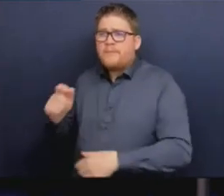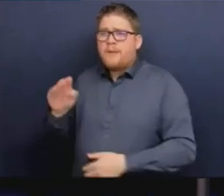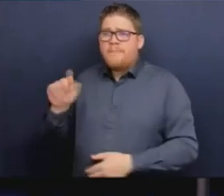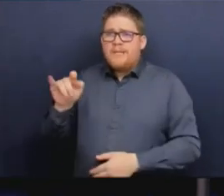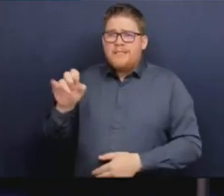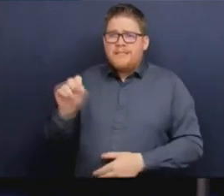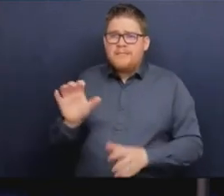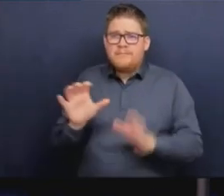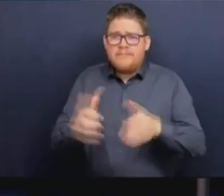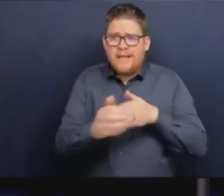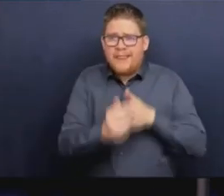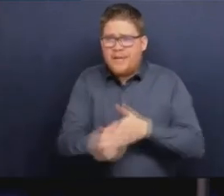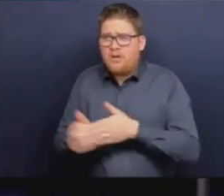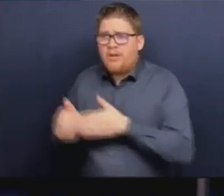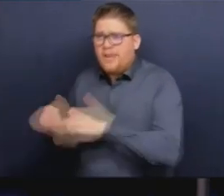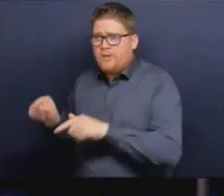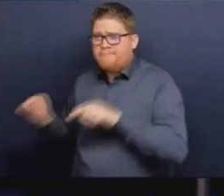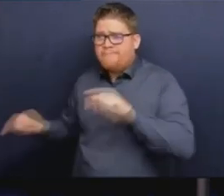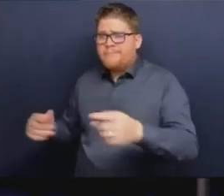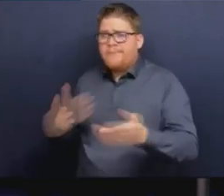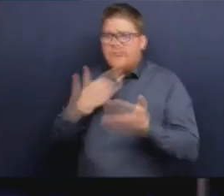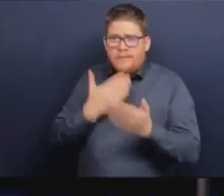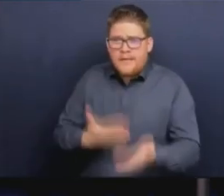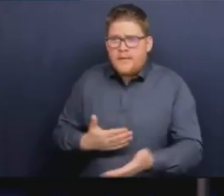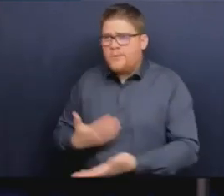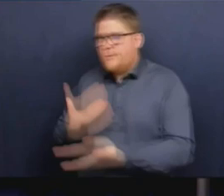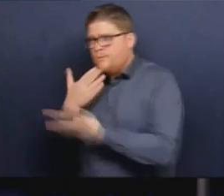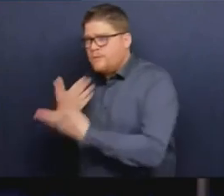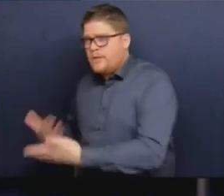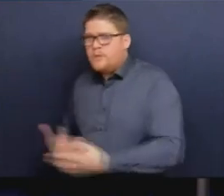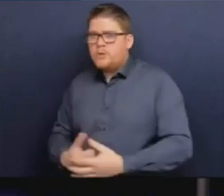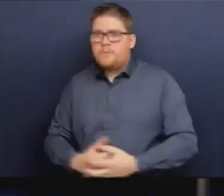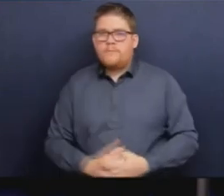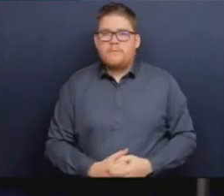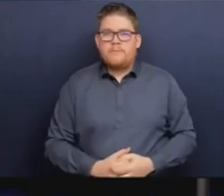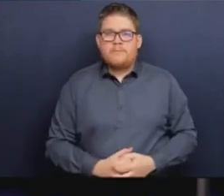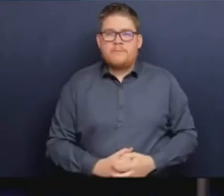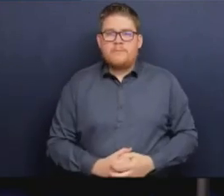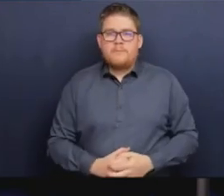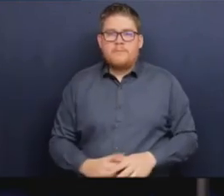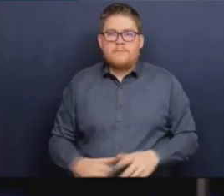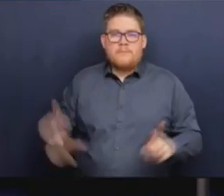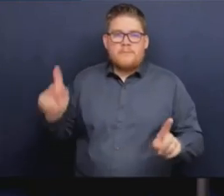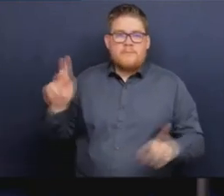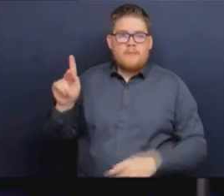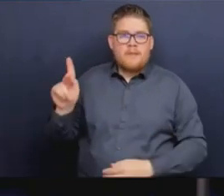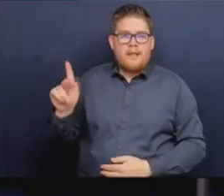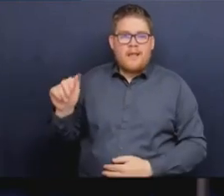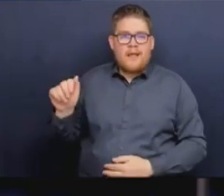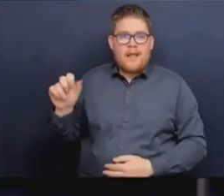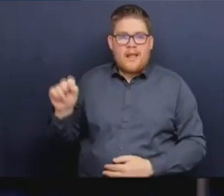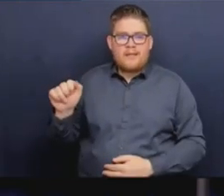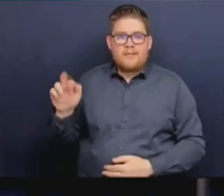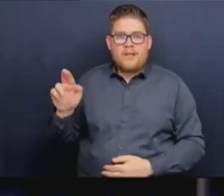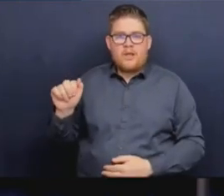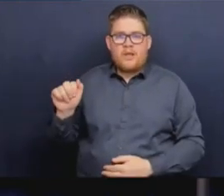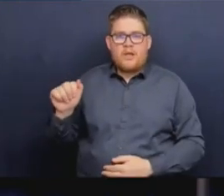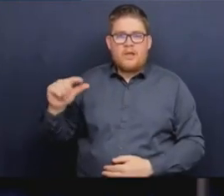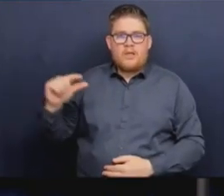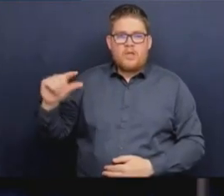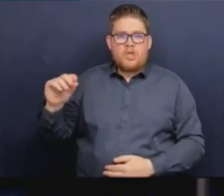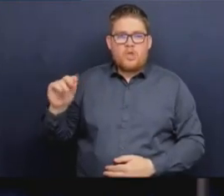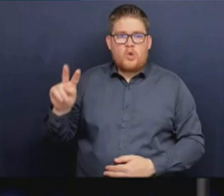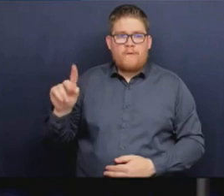Gawander, BC's Human Rights Commissioner, and Dr. Mary Ellen Terpel-Lafond, whose reports in 2020 were